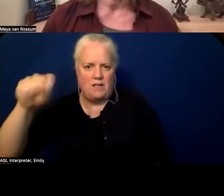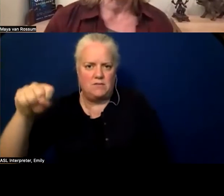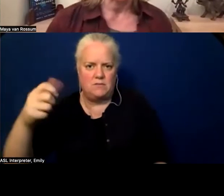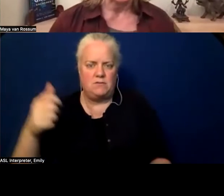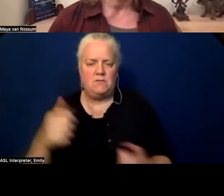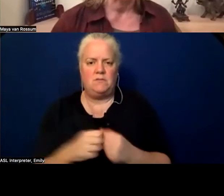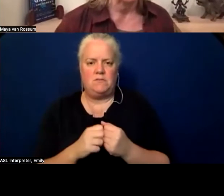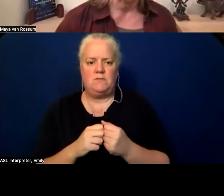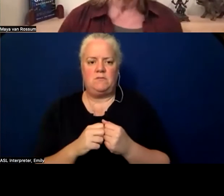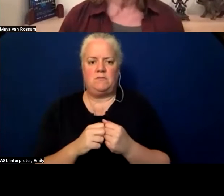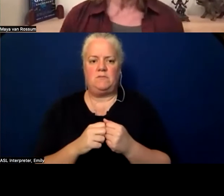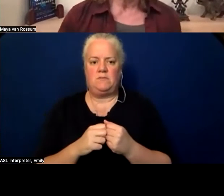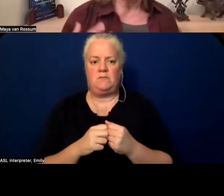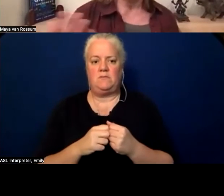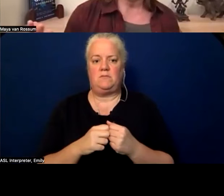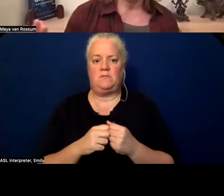to be in the advocacy